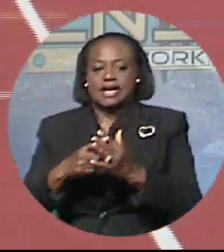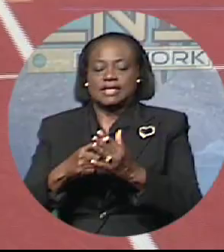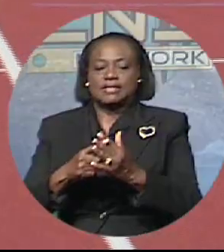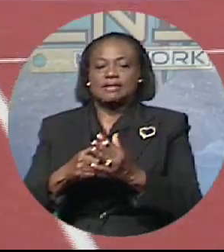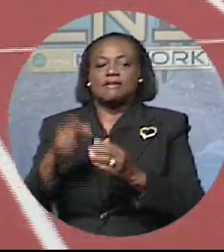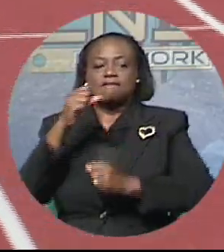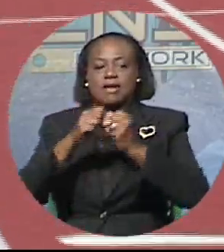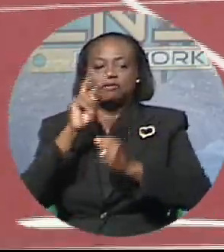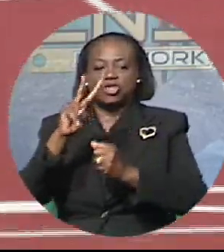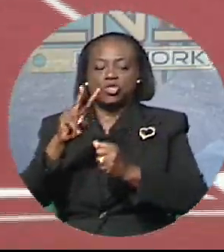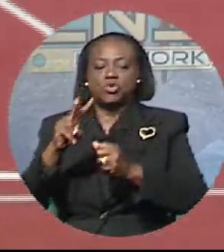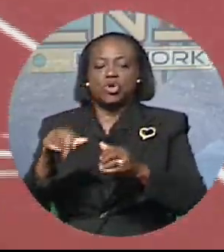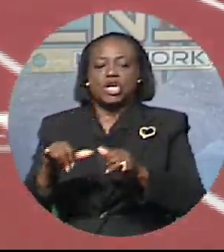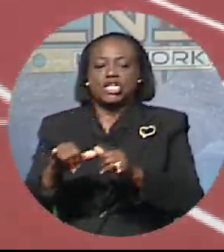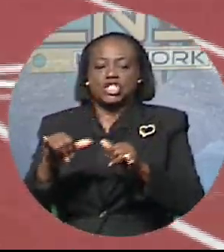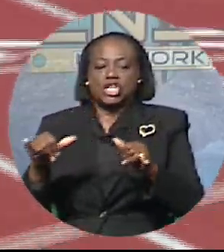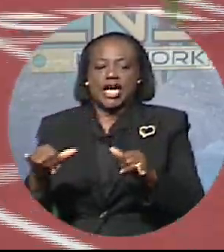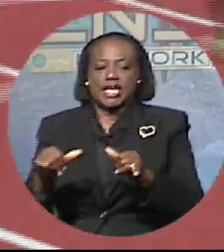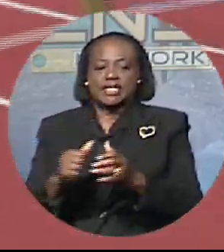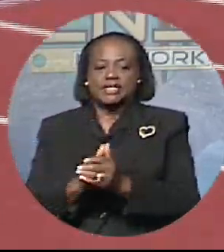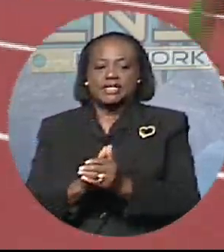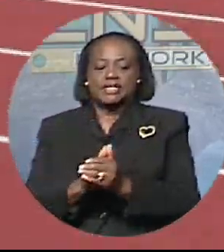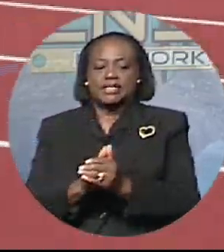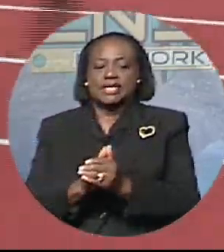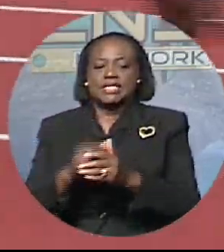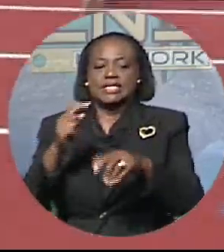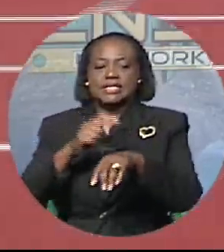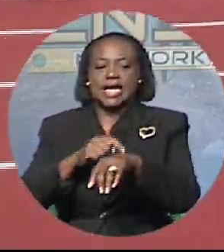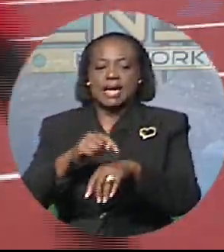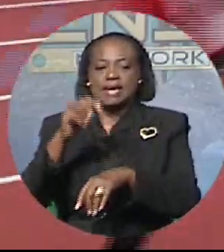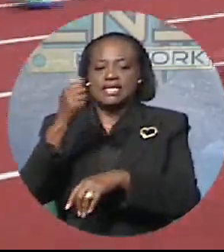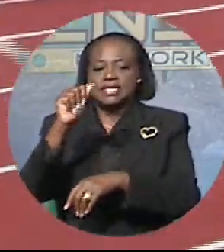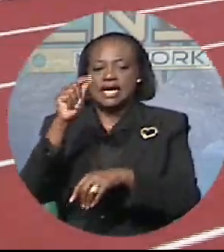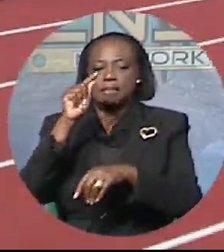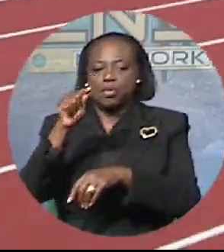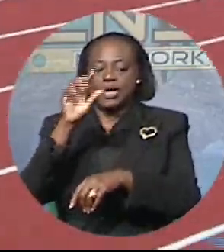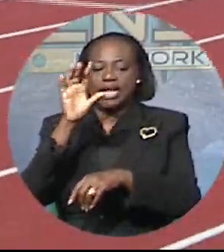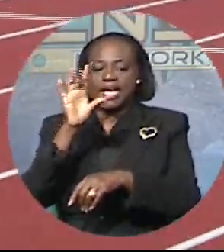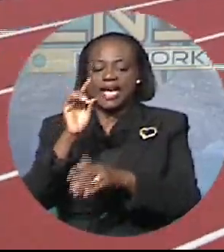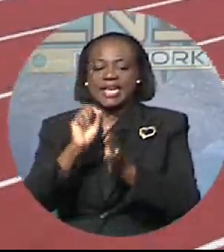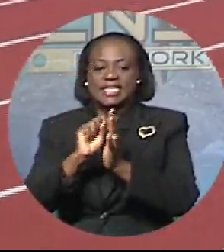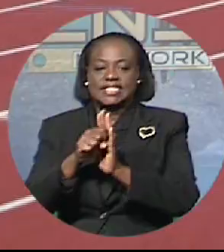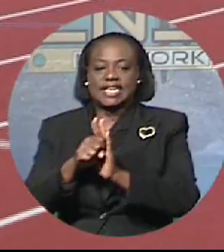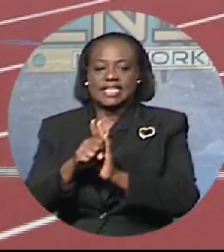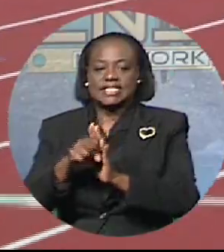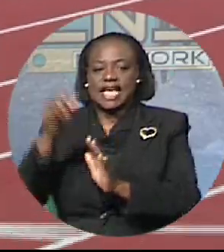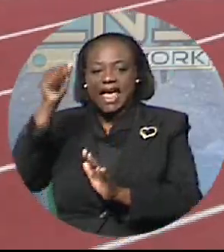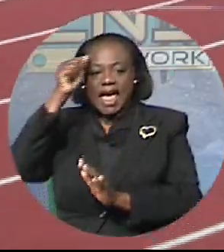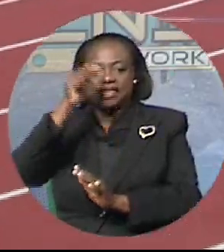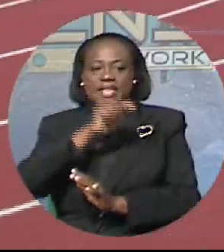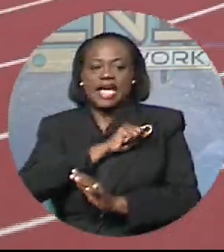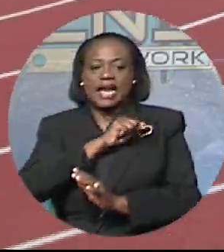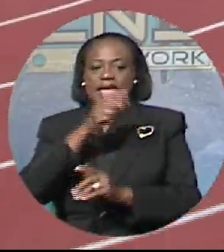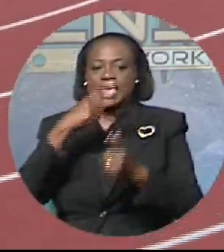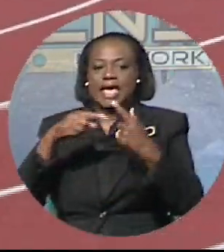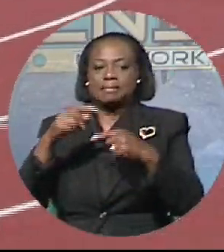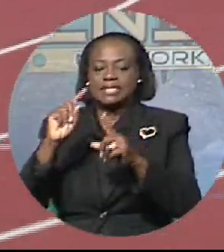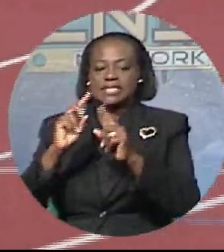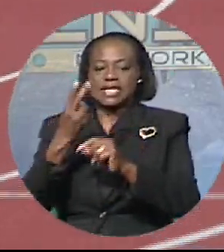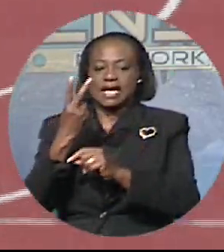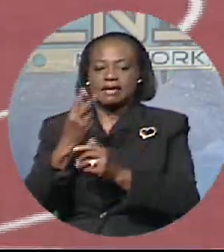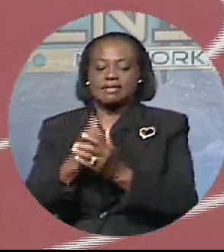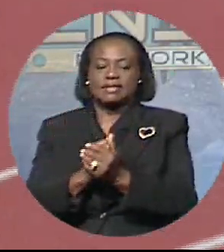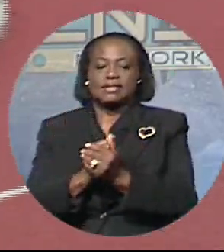giants, and a smart finish got him the championship. His time, 10.8 seconds. Anthony Adley from St. John's finished second in